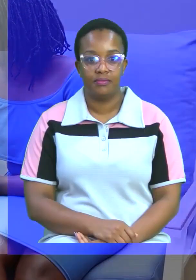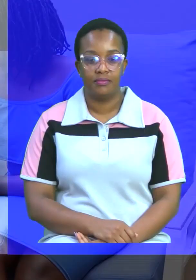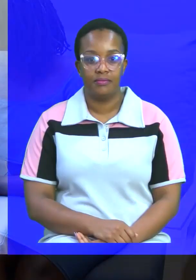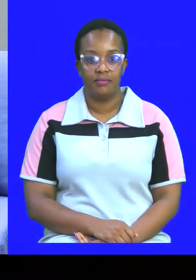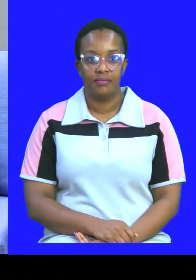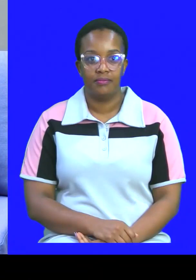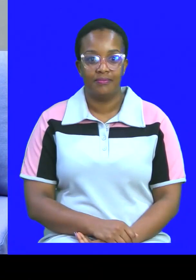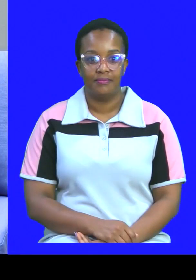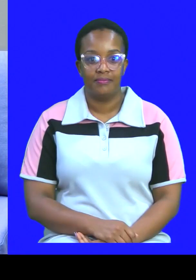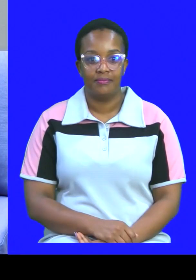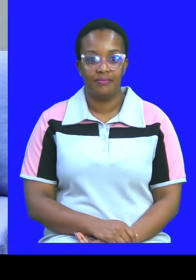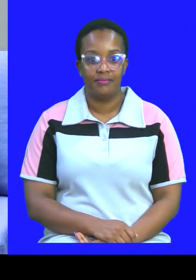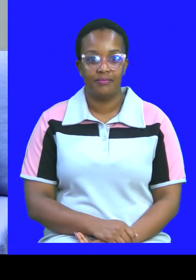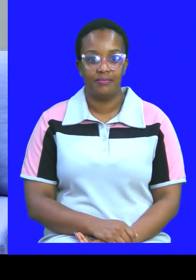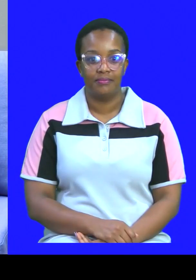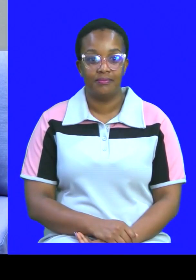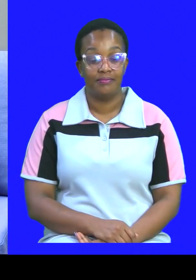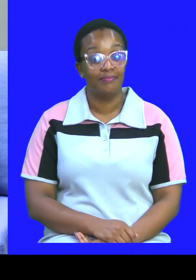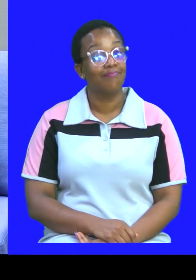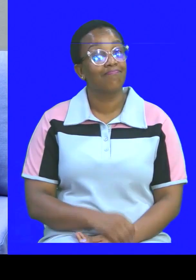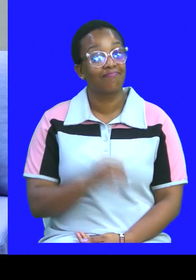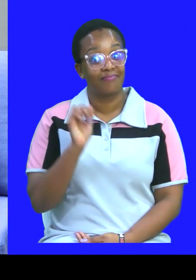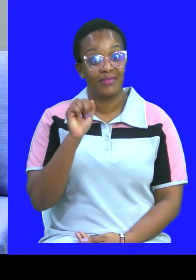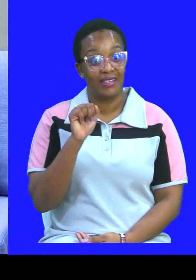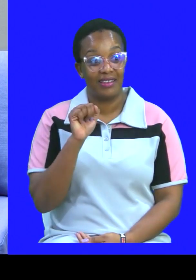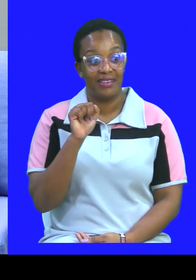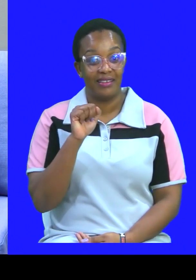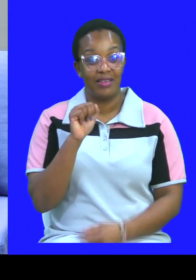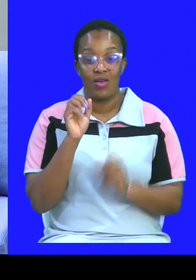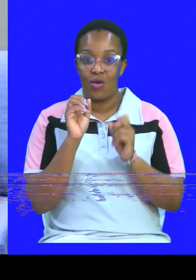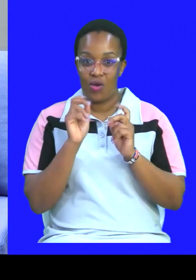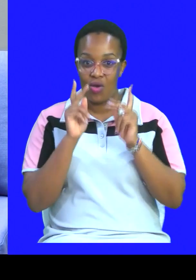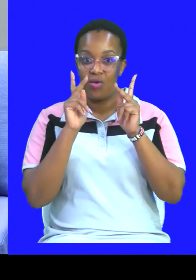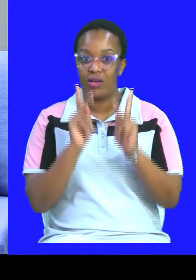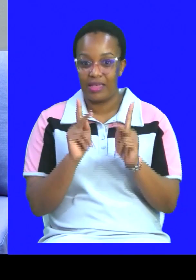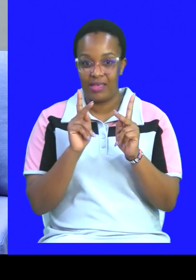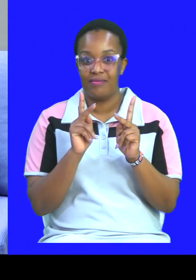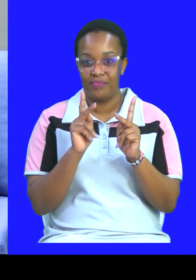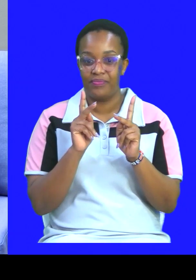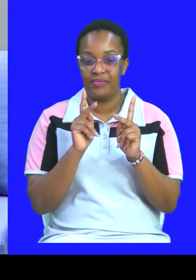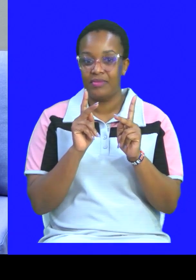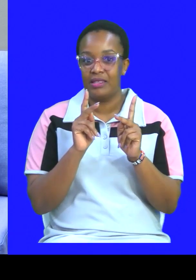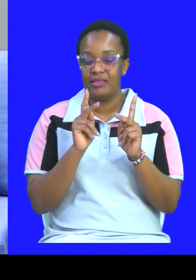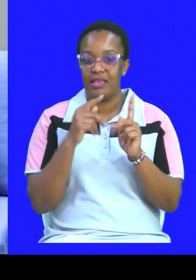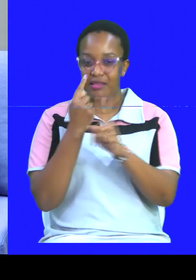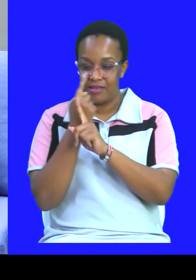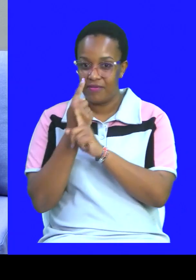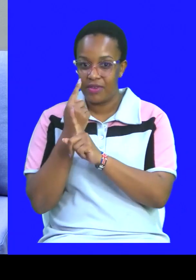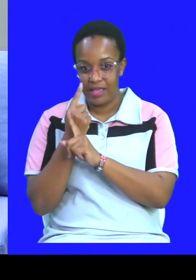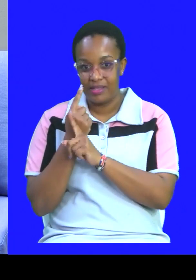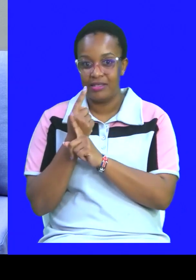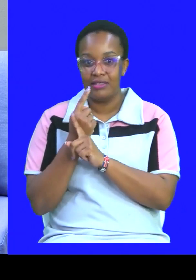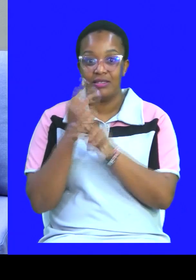Um, uh, okay, the stereotypes that I've come across, persons